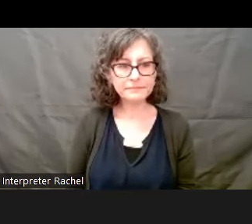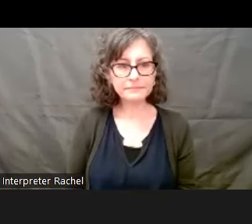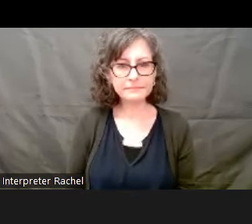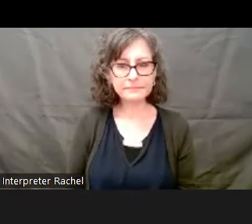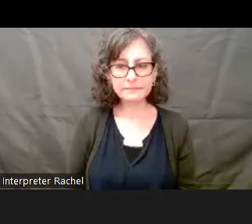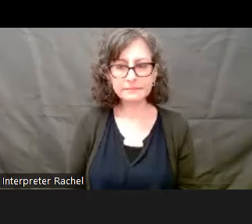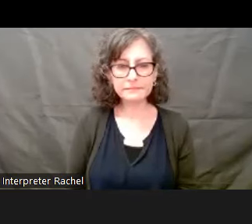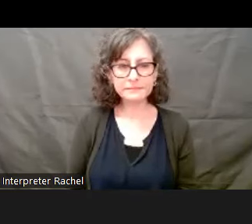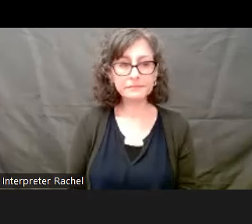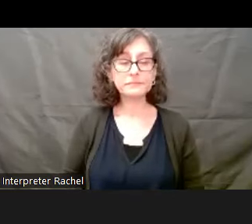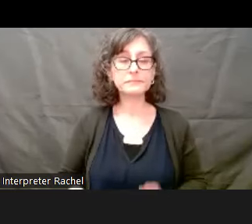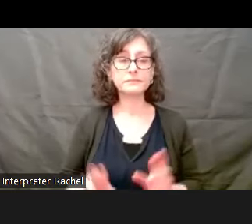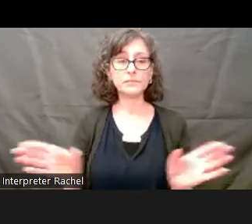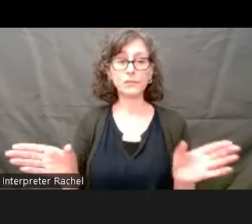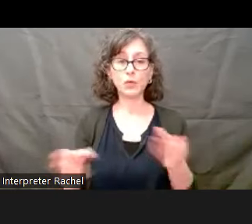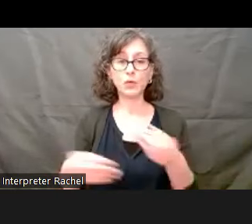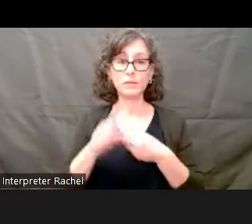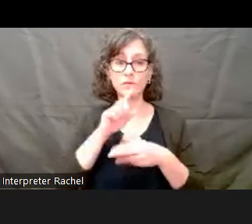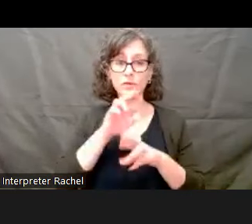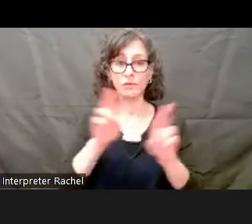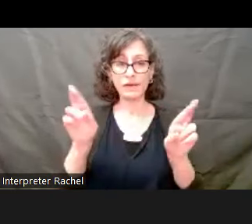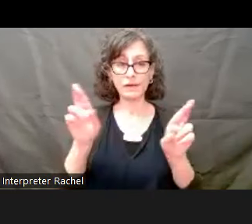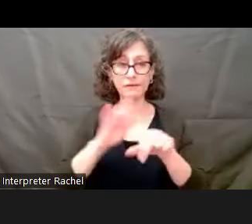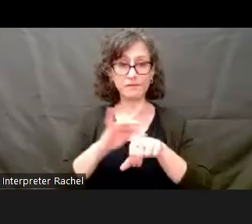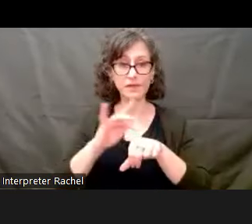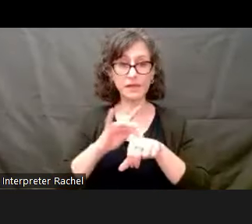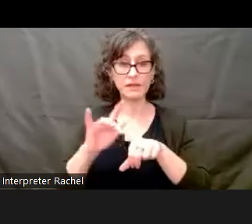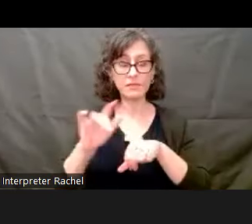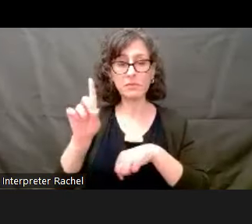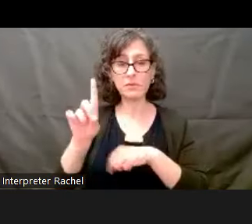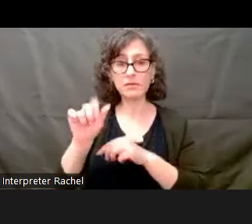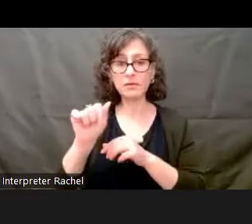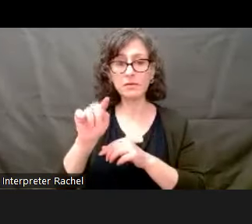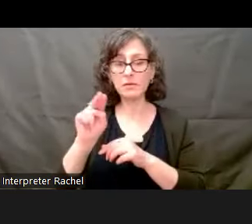All right, the rooms are now available. Okay, and I'm putting in